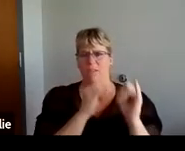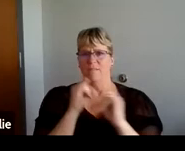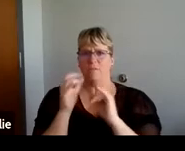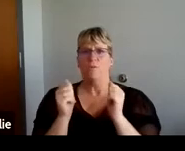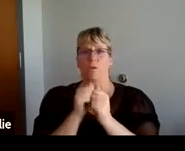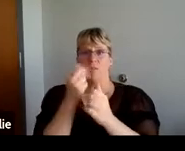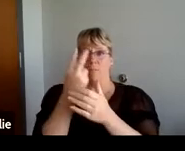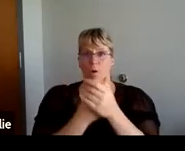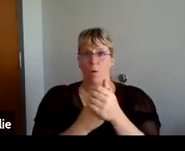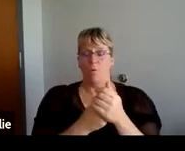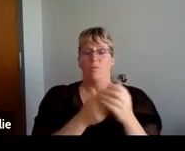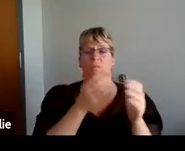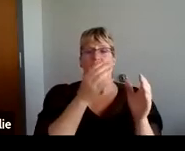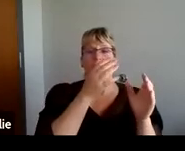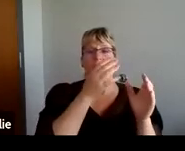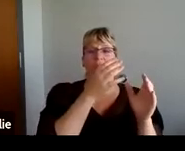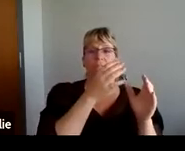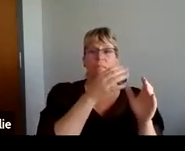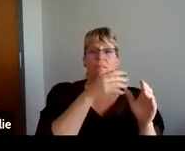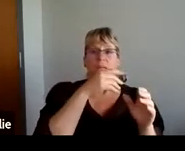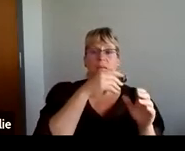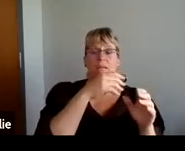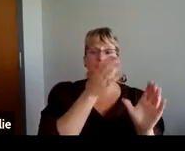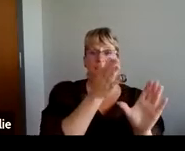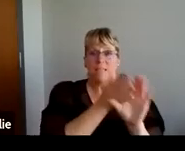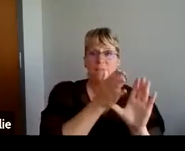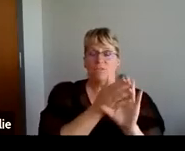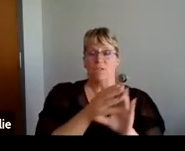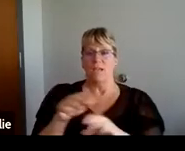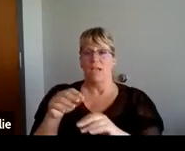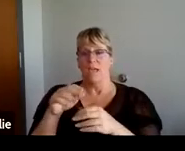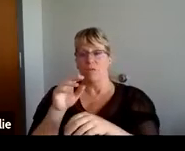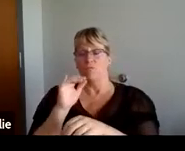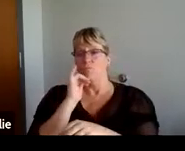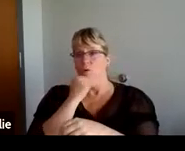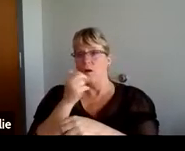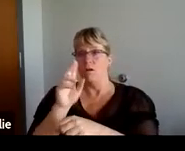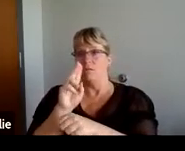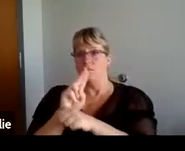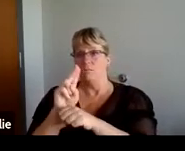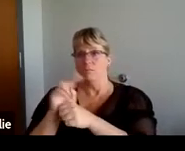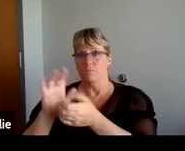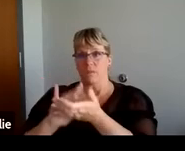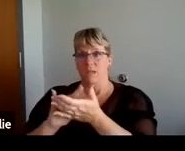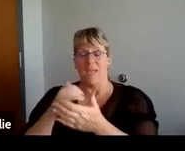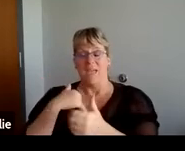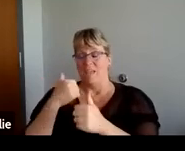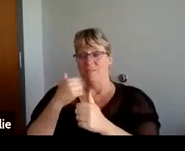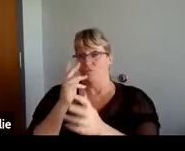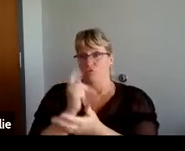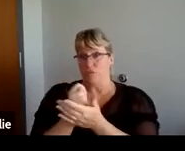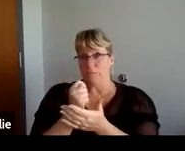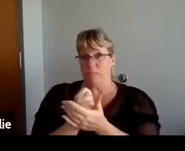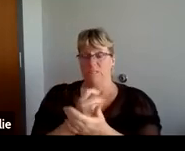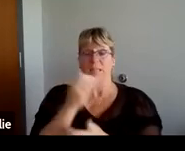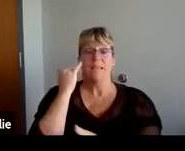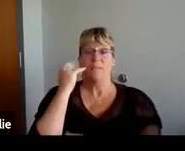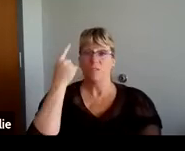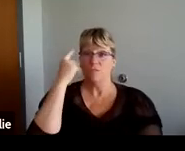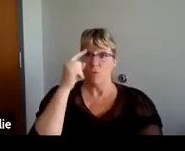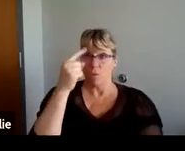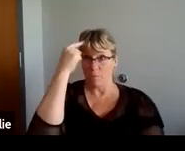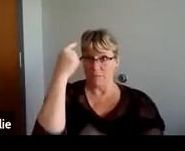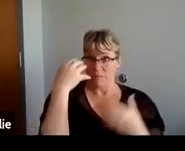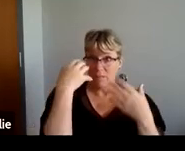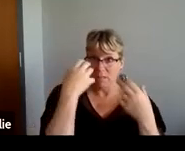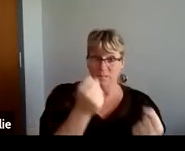both psychiatric as well as substance use disorders get any kind of treatment, whether it's for the mental illness